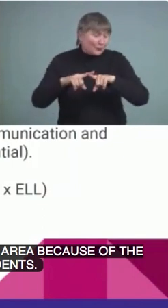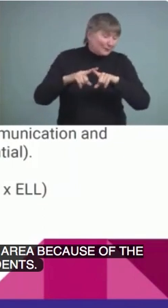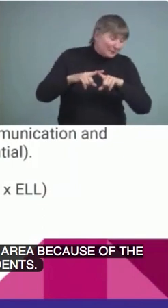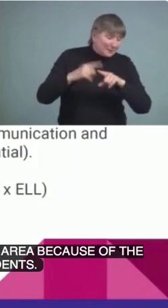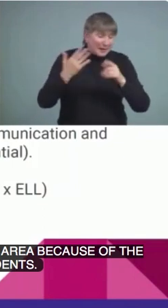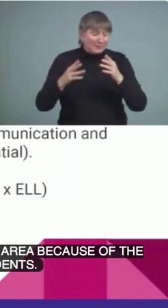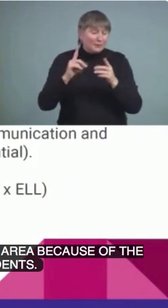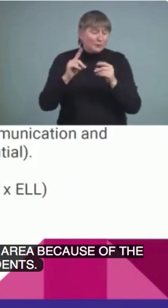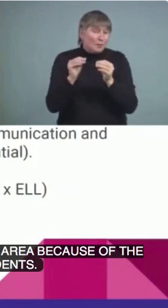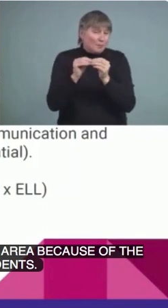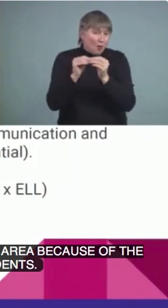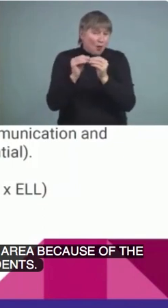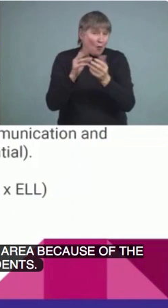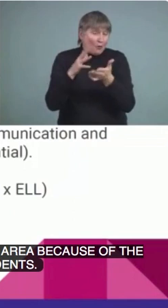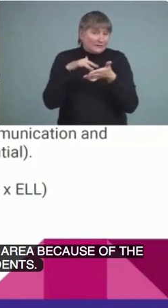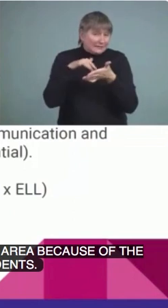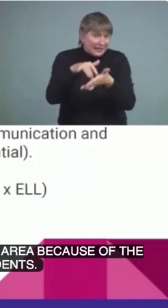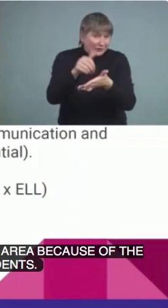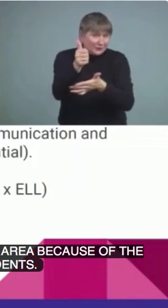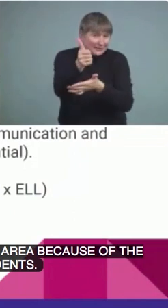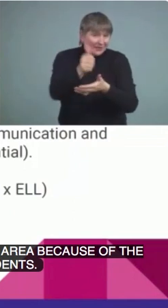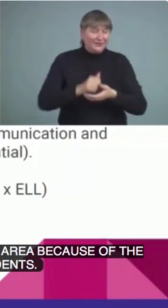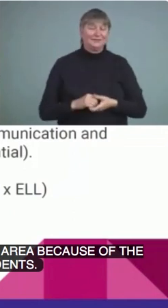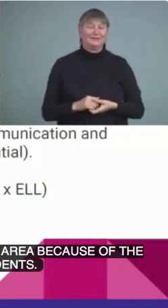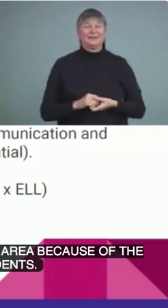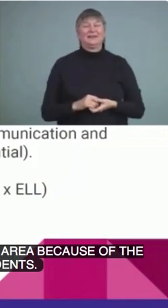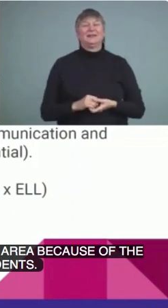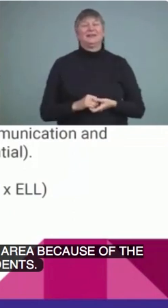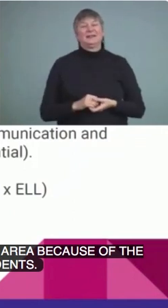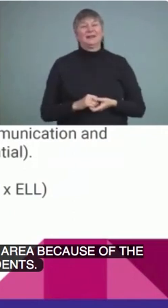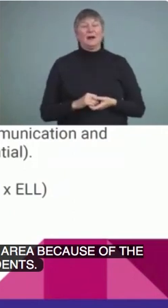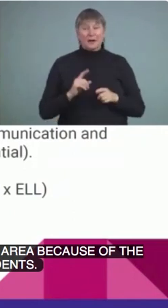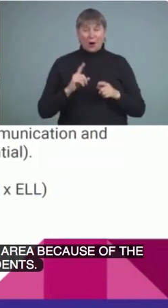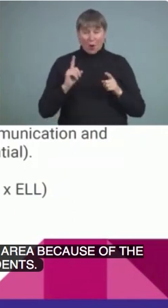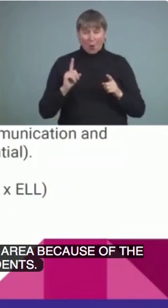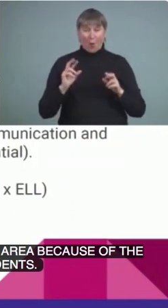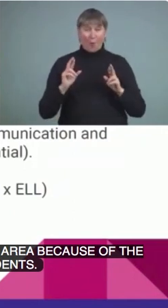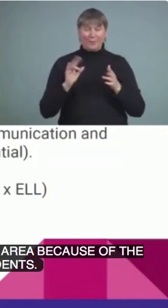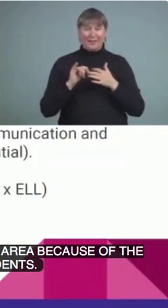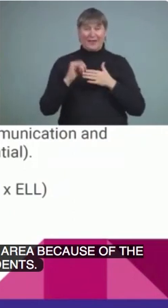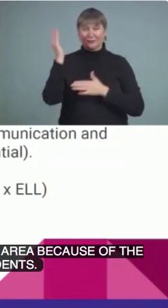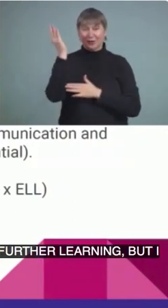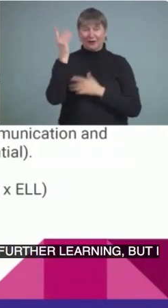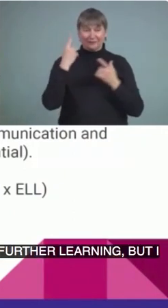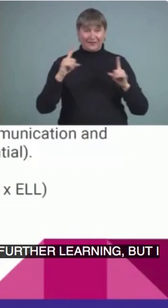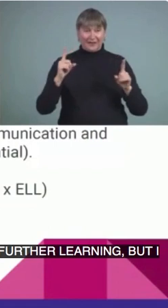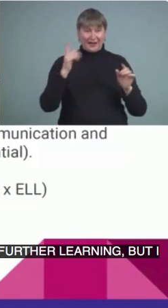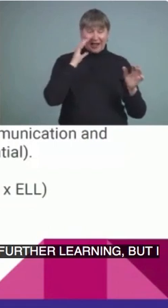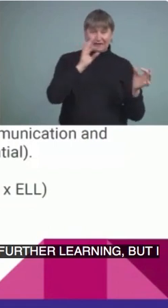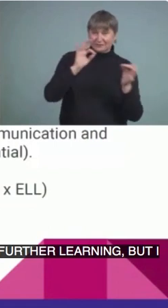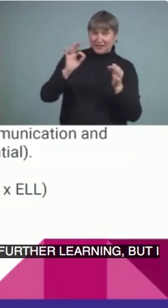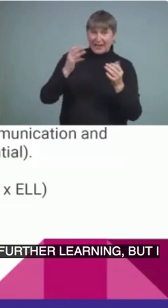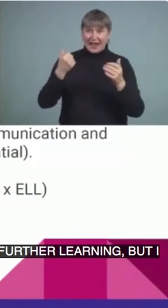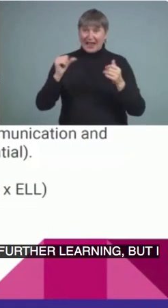further learning. But I hope it it was effective for you. We're just going to be looking at any